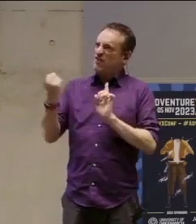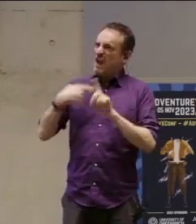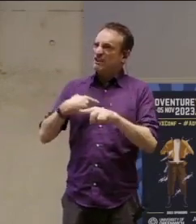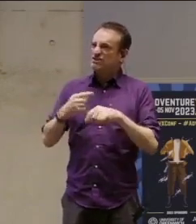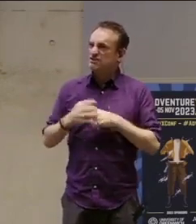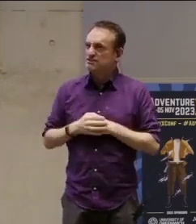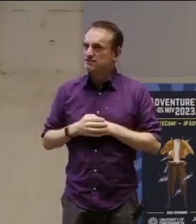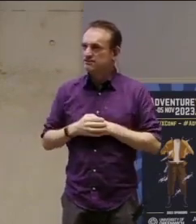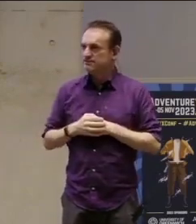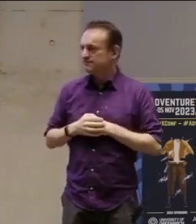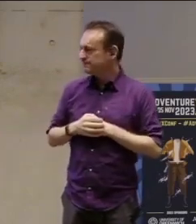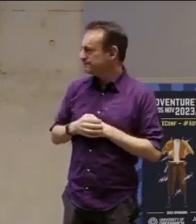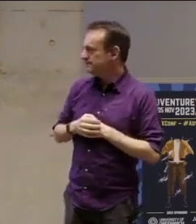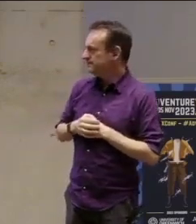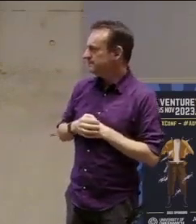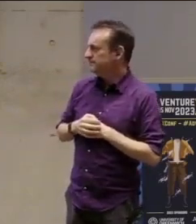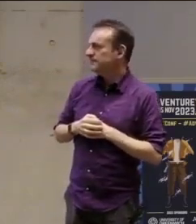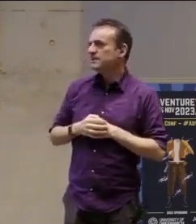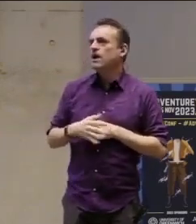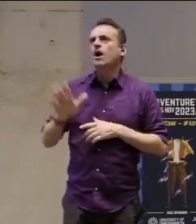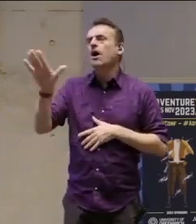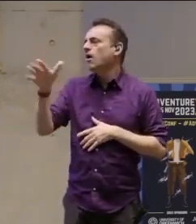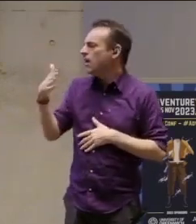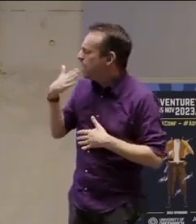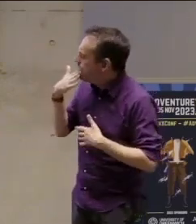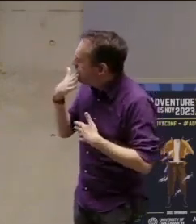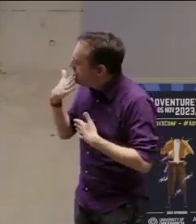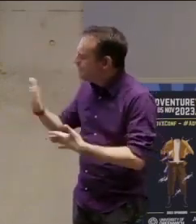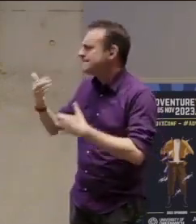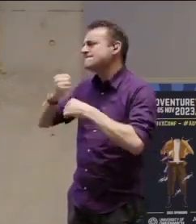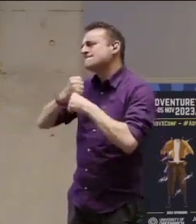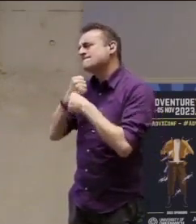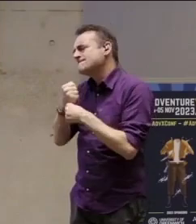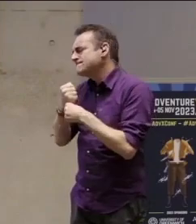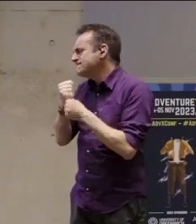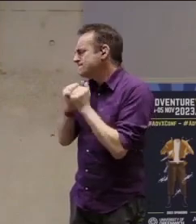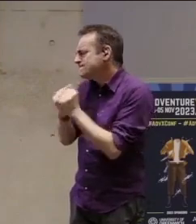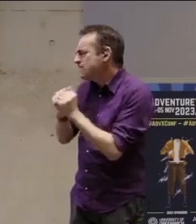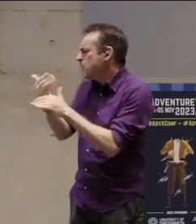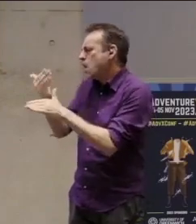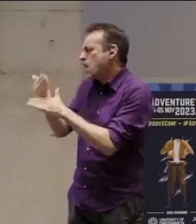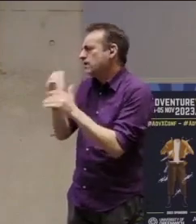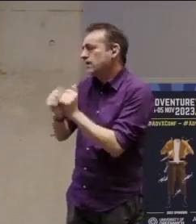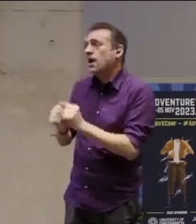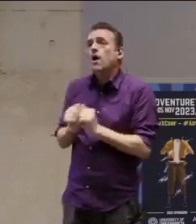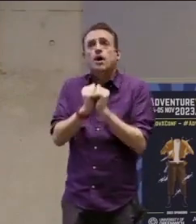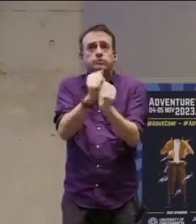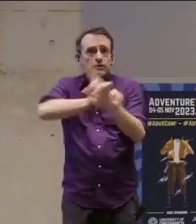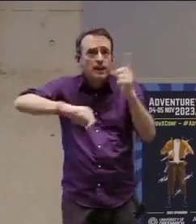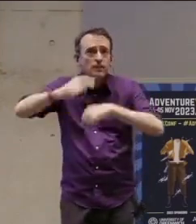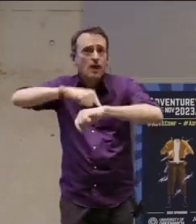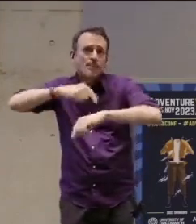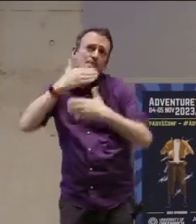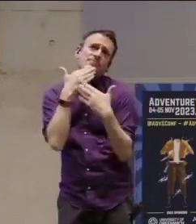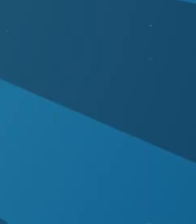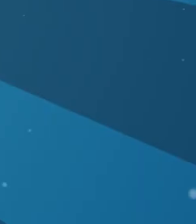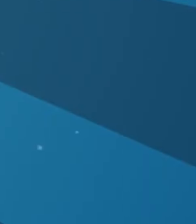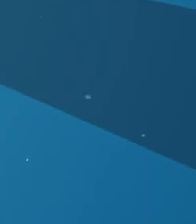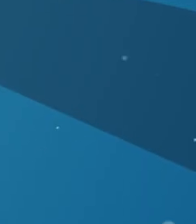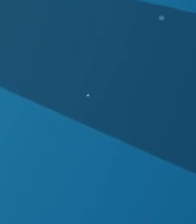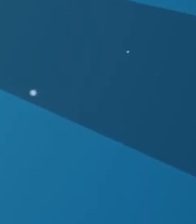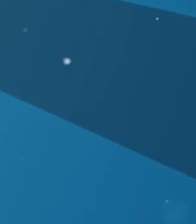No worries. Thank you so much. Thank you. Love what you're doing, by the way. Thank you. I appreciate it. Thank you guys so much for your time. It's been great.